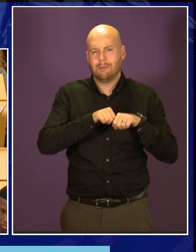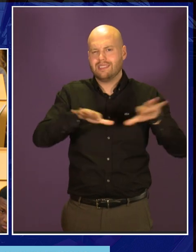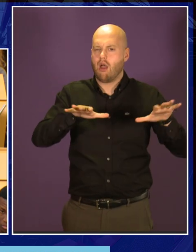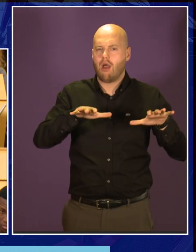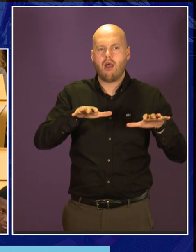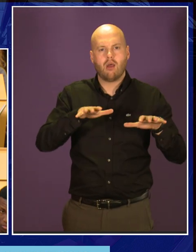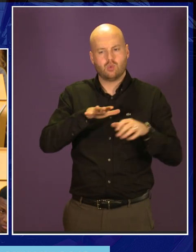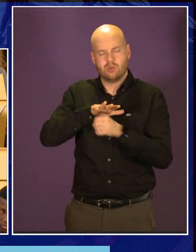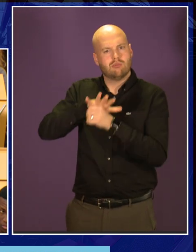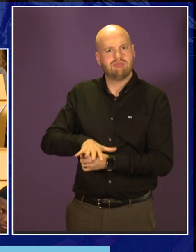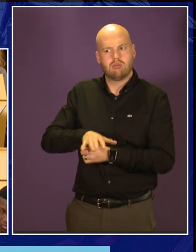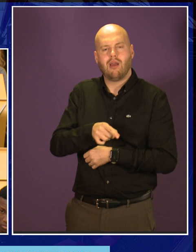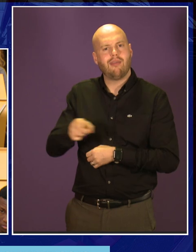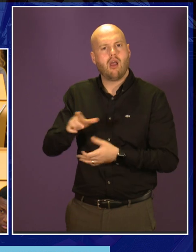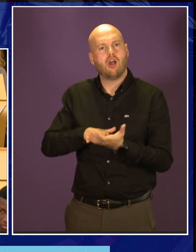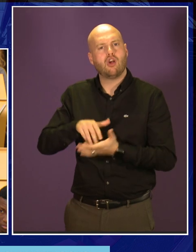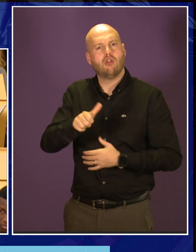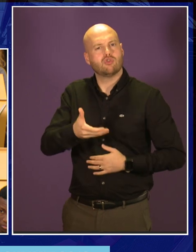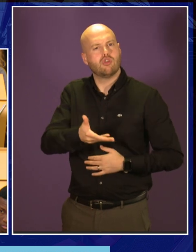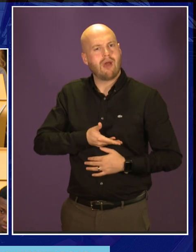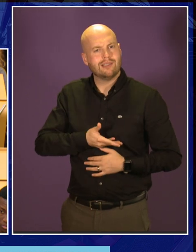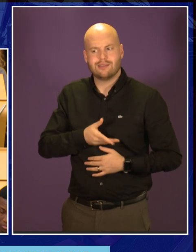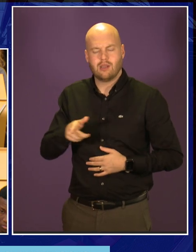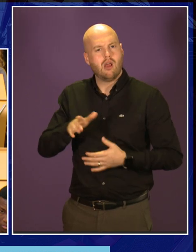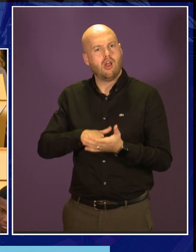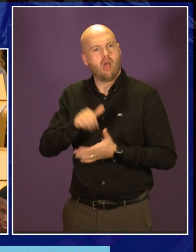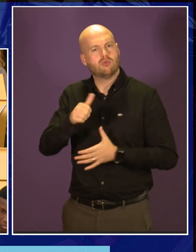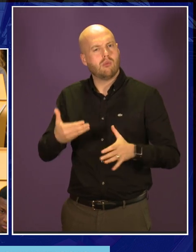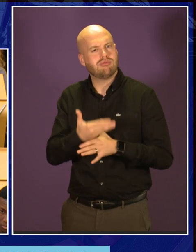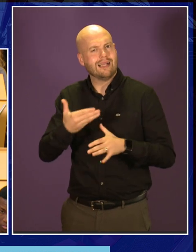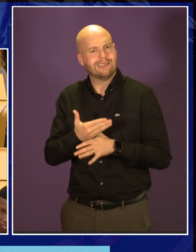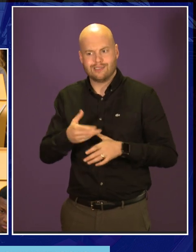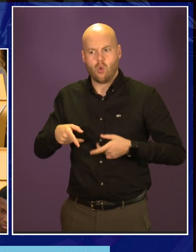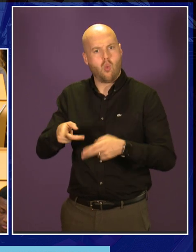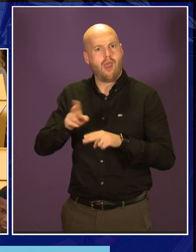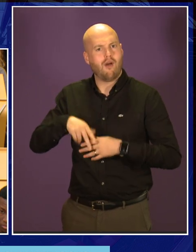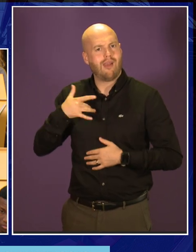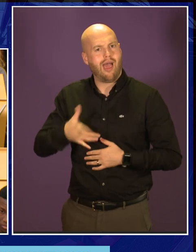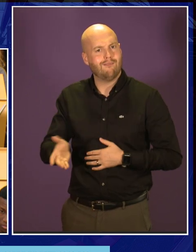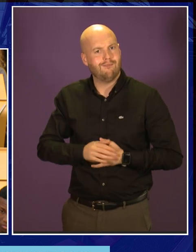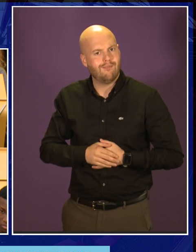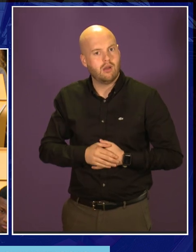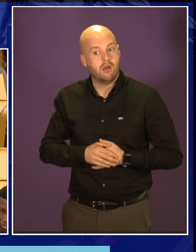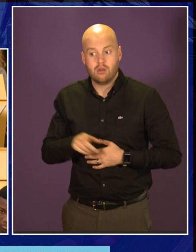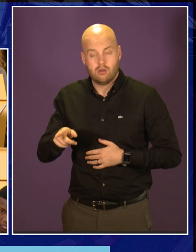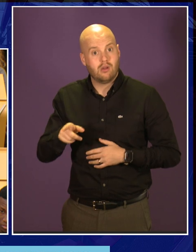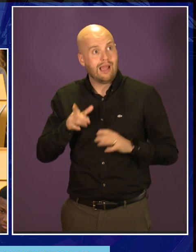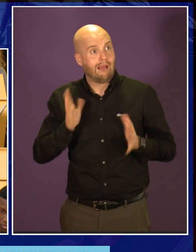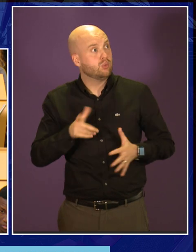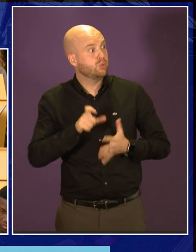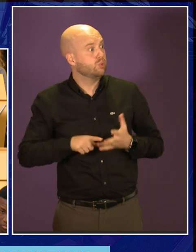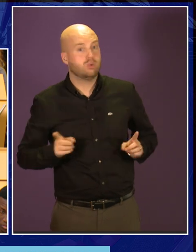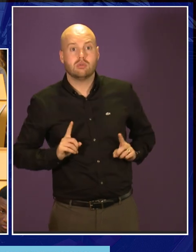deprive them of their cultural rights and their cultural practices and their way of life. As a result, what they do, they resort to